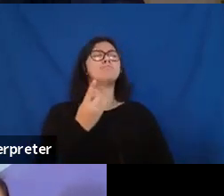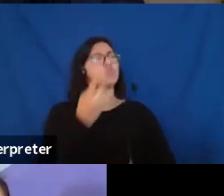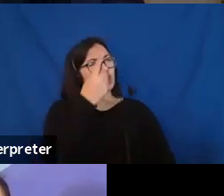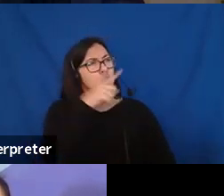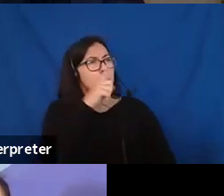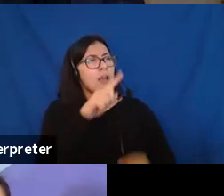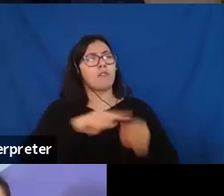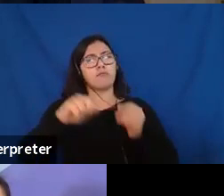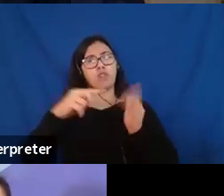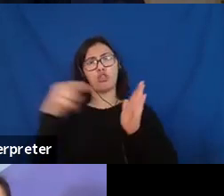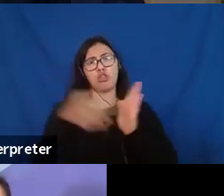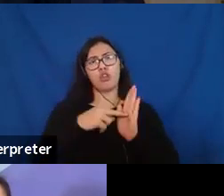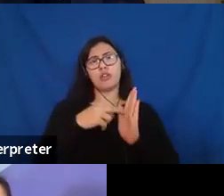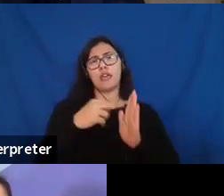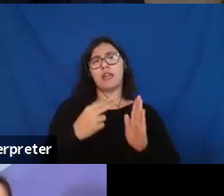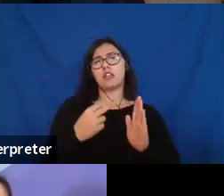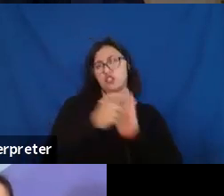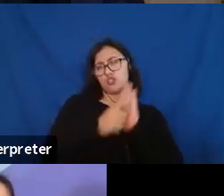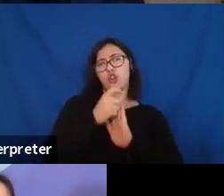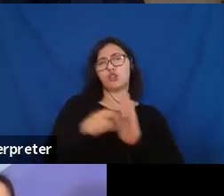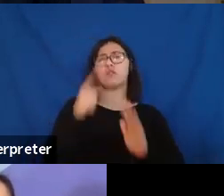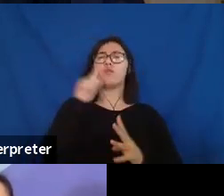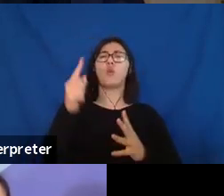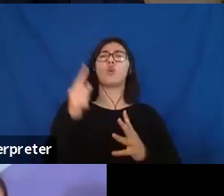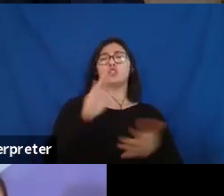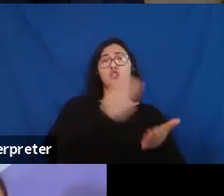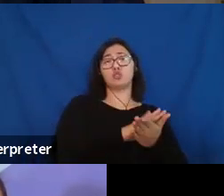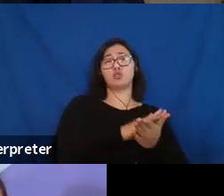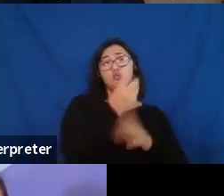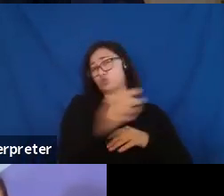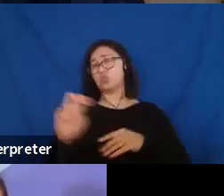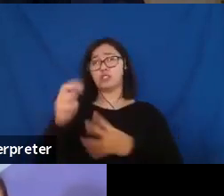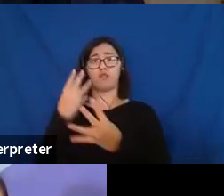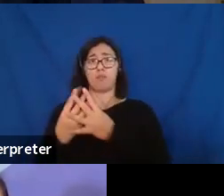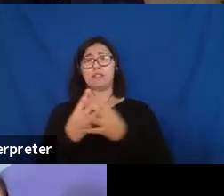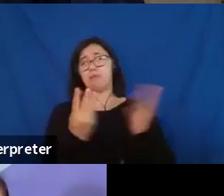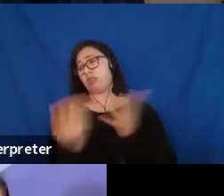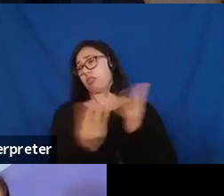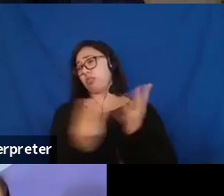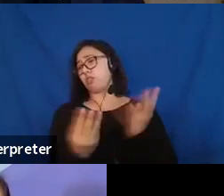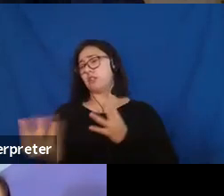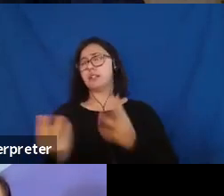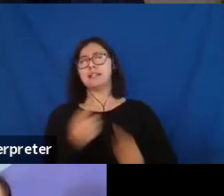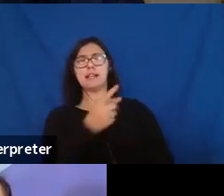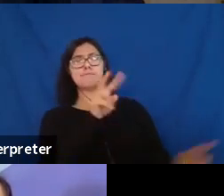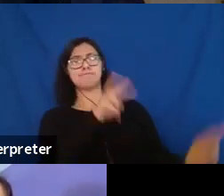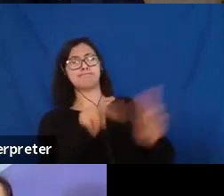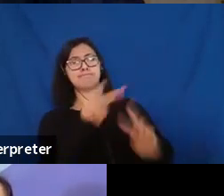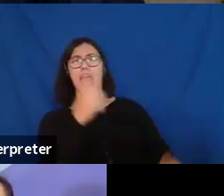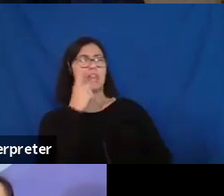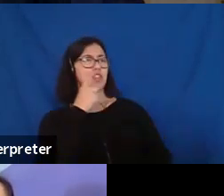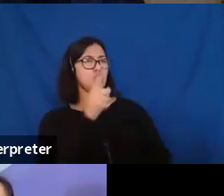read about the school to prison pipeline, because Nia is still sensing that there's a little bit of bias in there. She was so